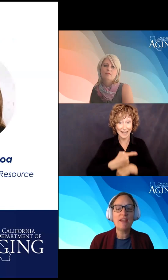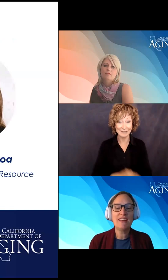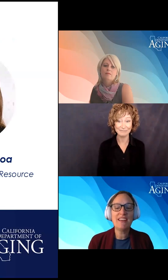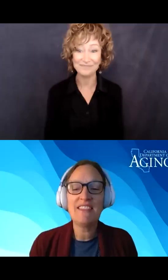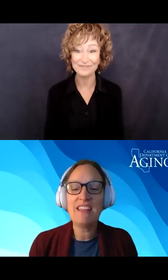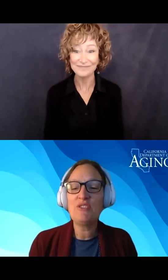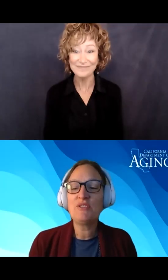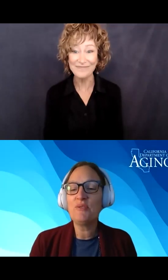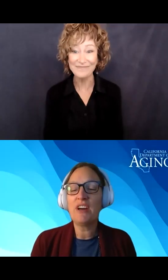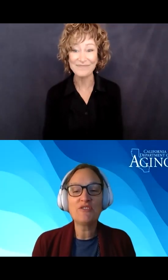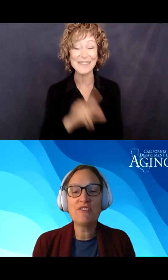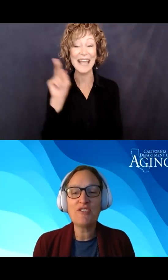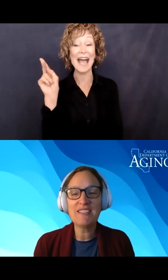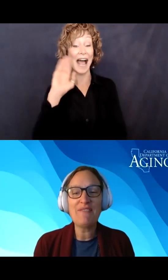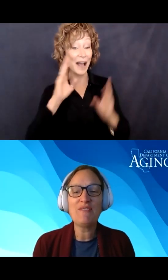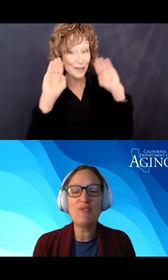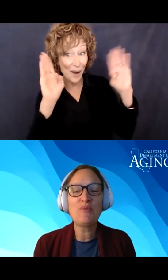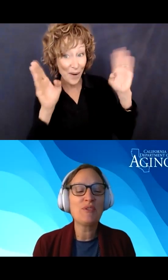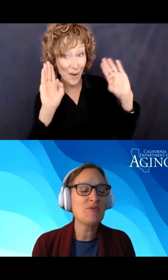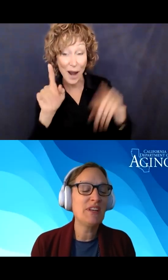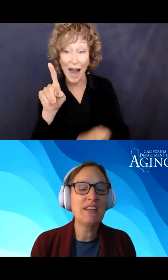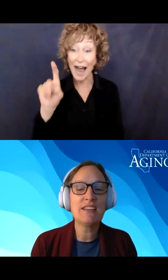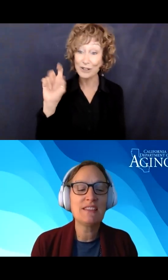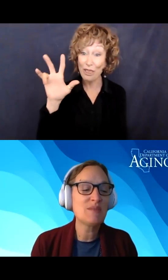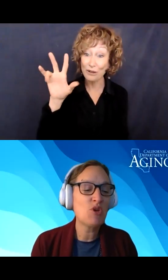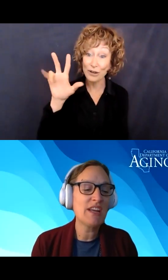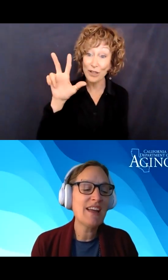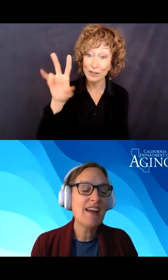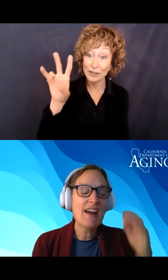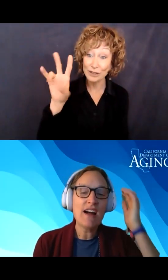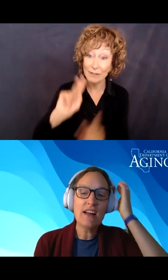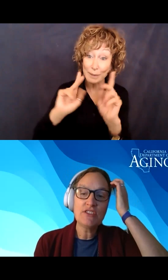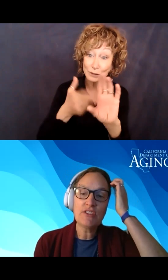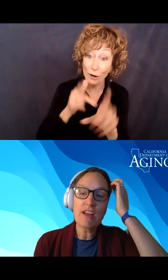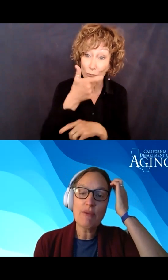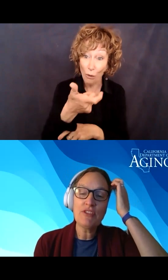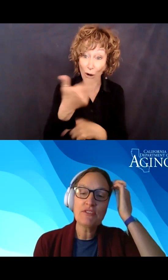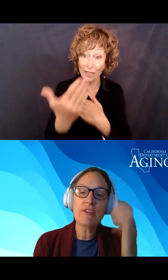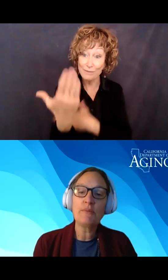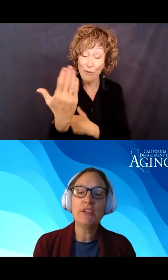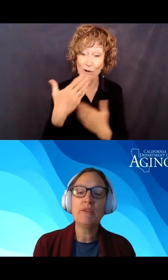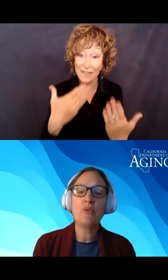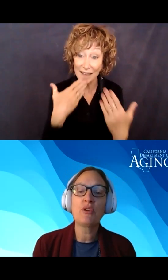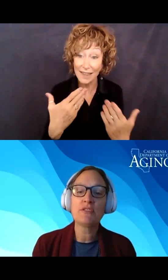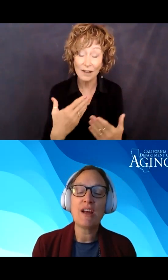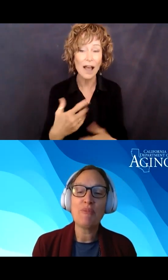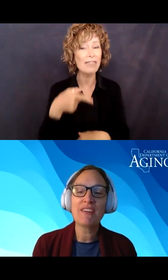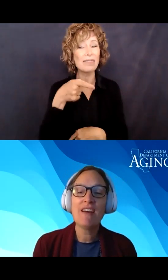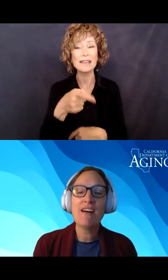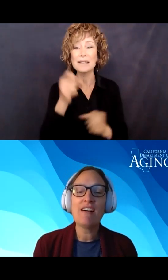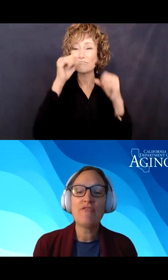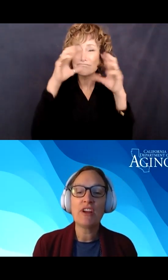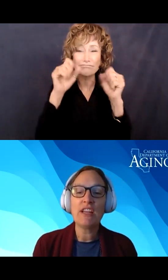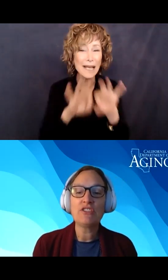Thank you, Amanda, and thank you to the 137 of you who are joining us this morning to talk about this incredibly important